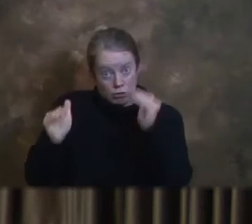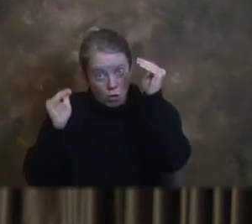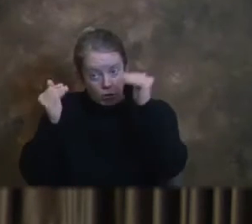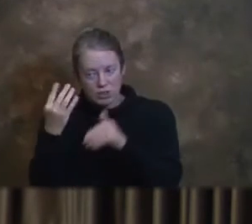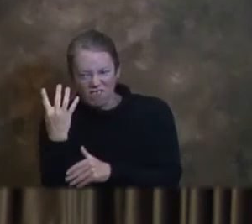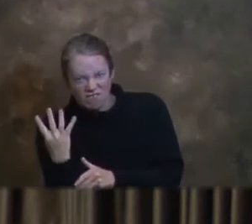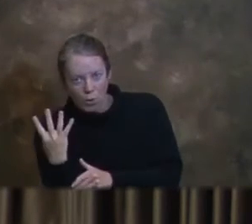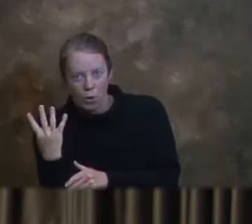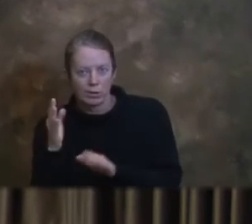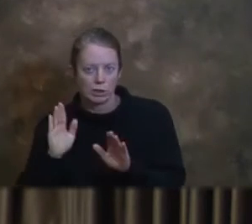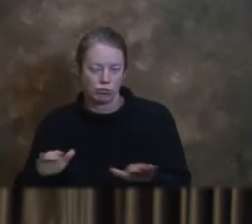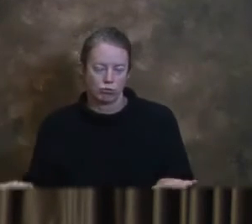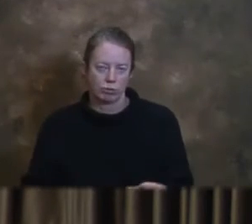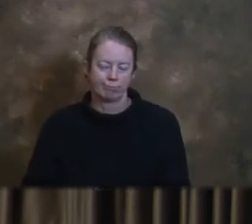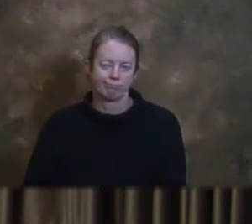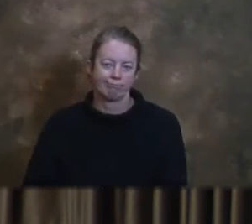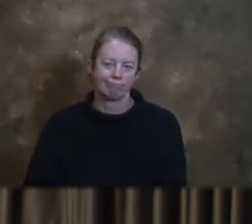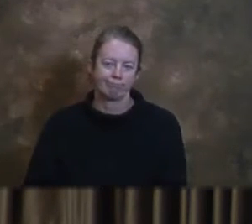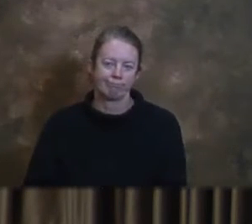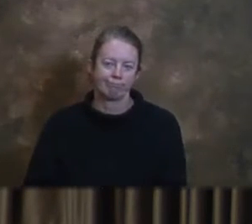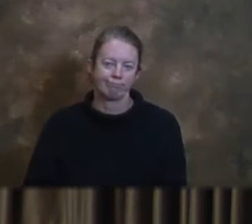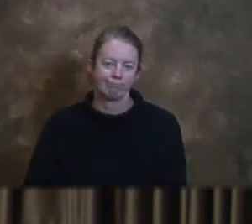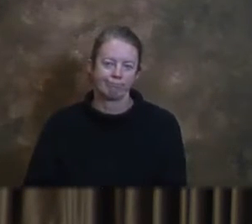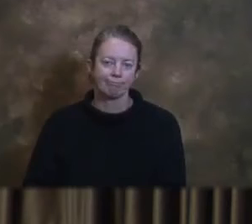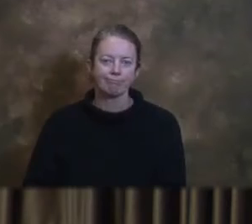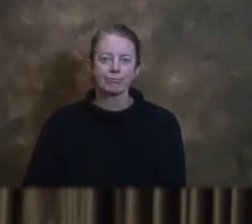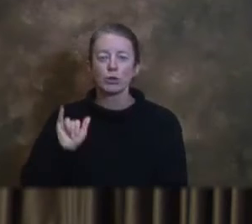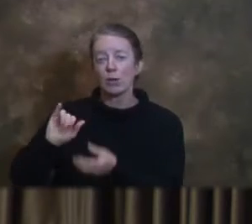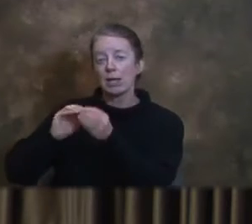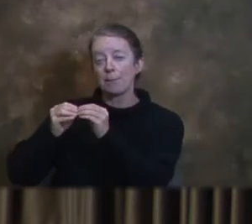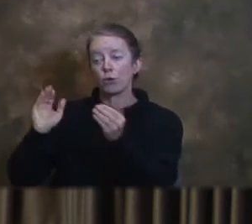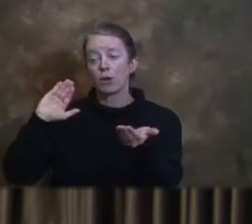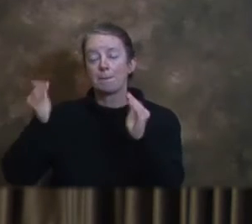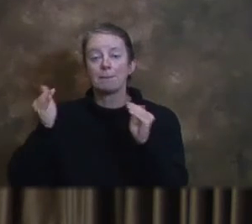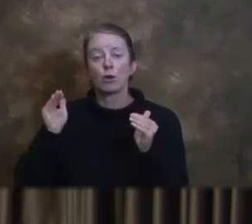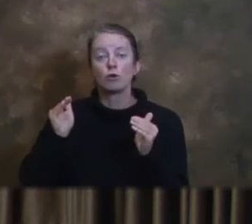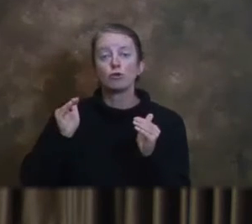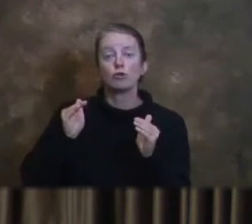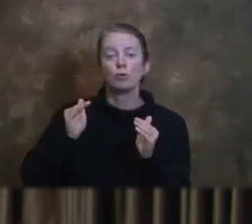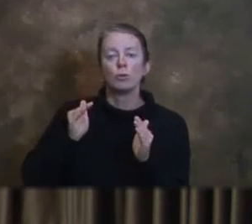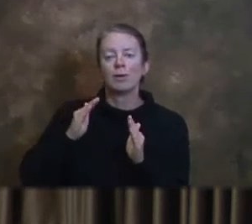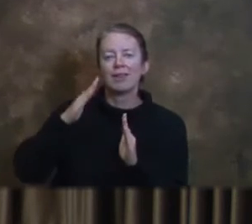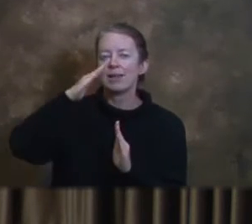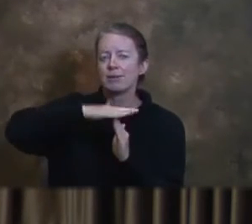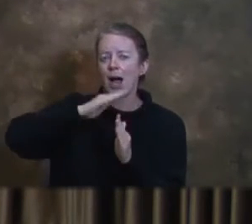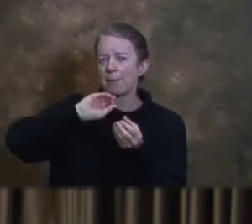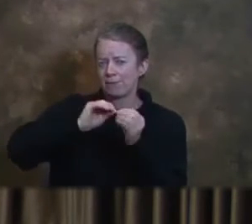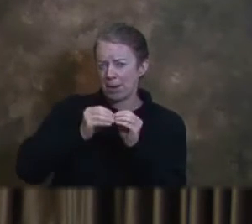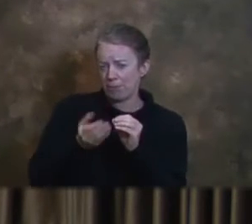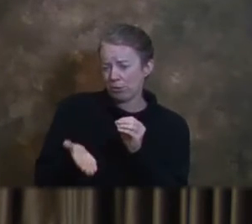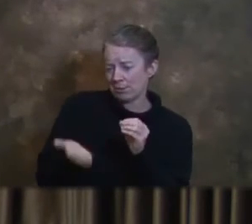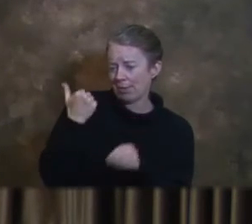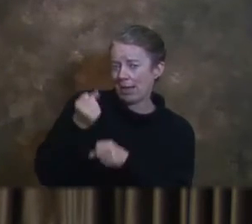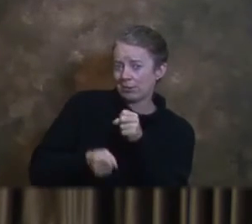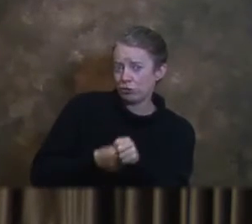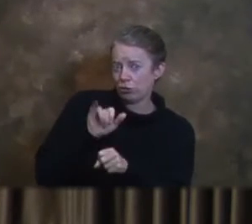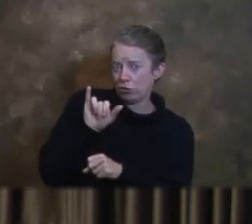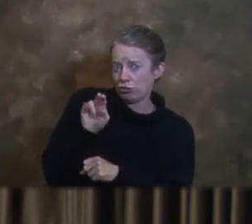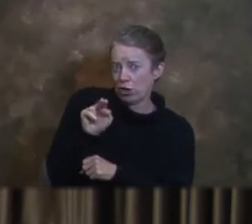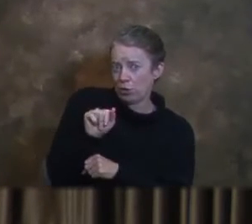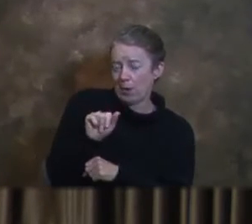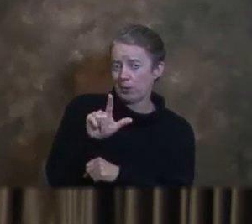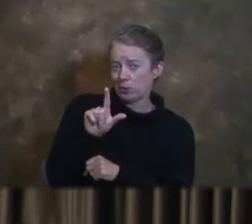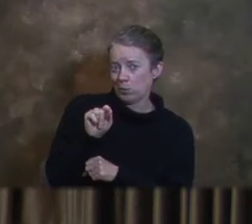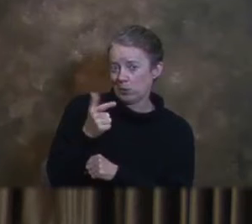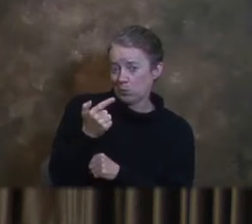children. That is in comparison to our peak numbers, which were actually in January of a year ago, which was